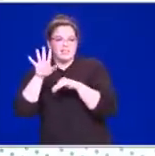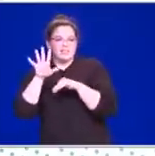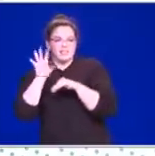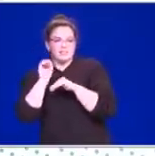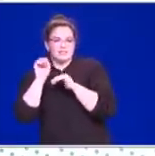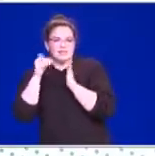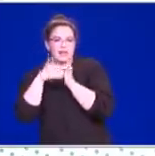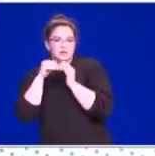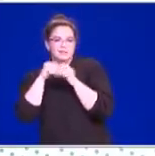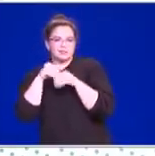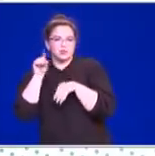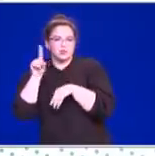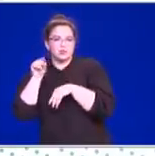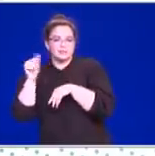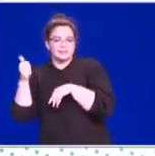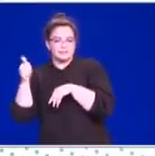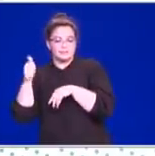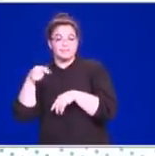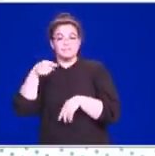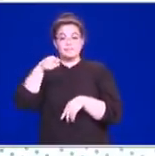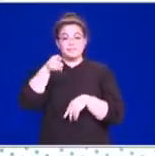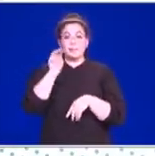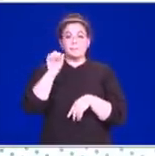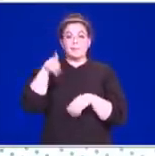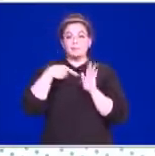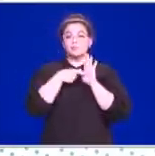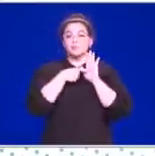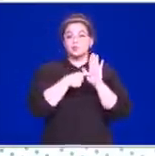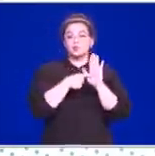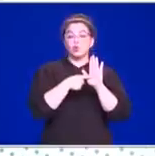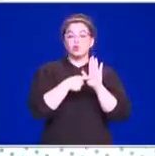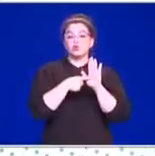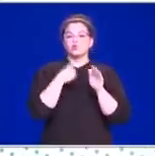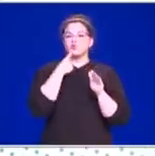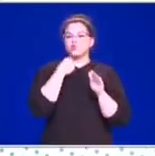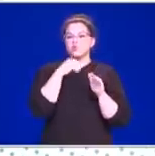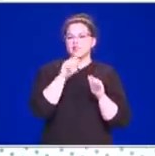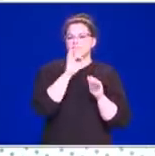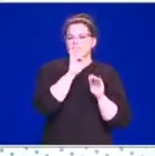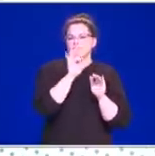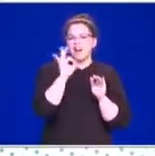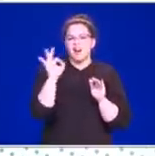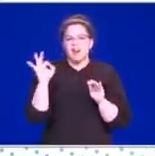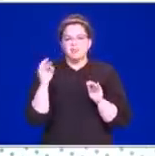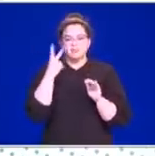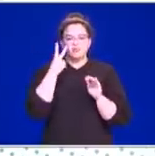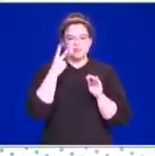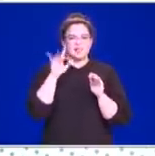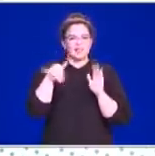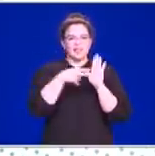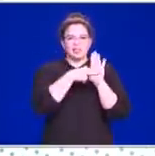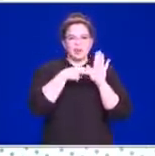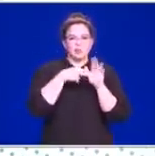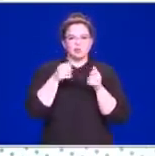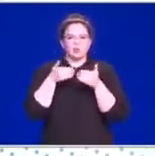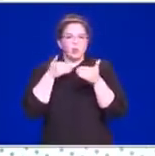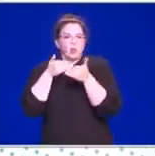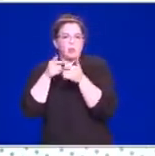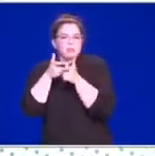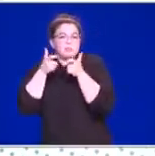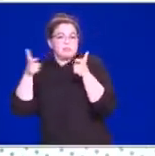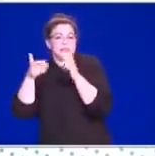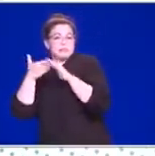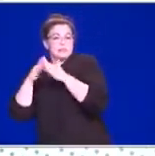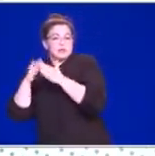The map shows those 10 fastest growing cities as red dots, and it labels their nearest large city as a green